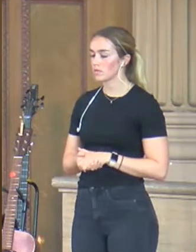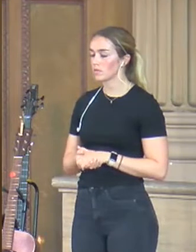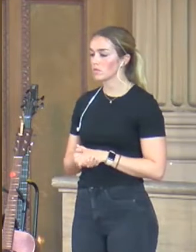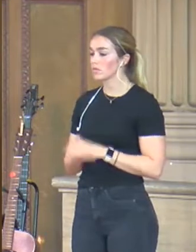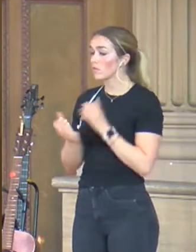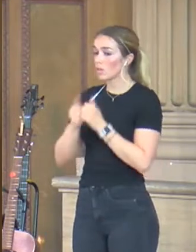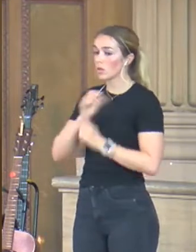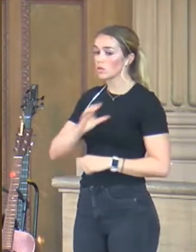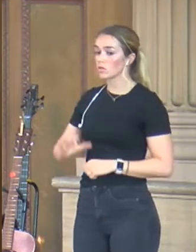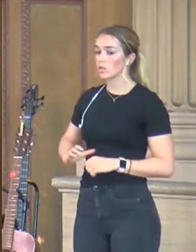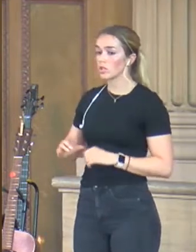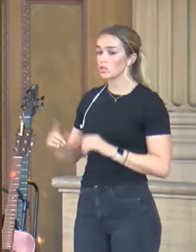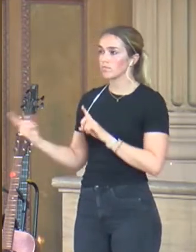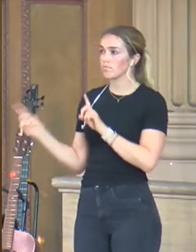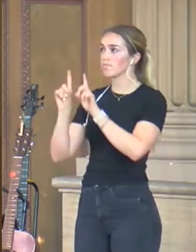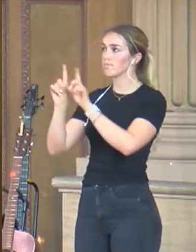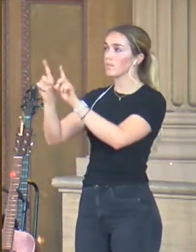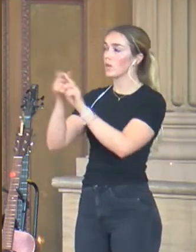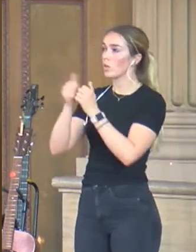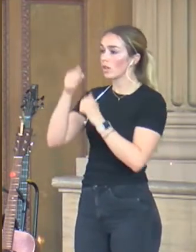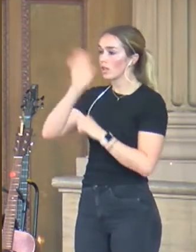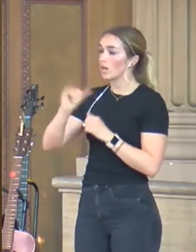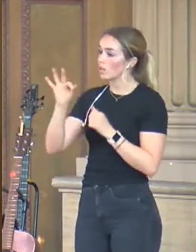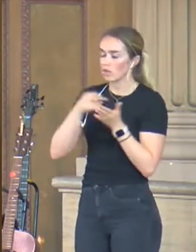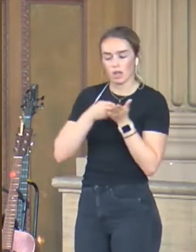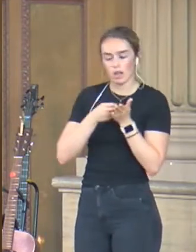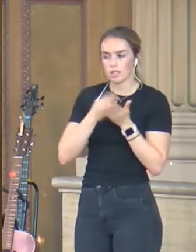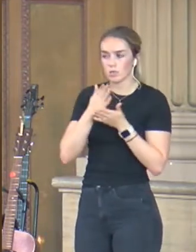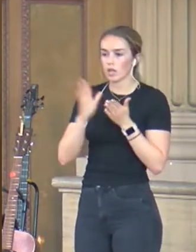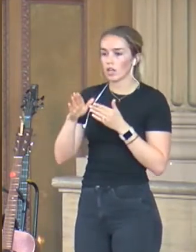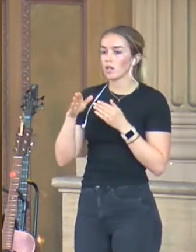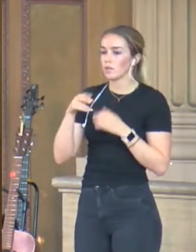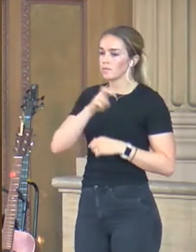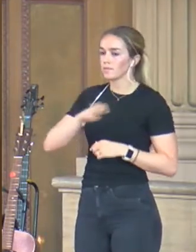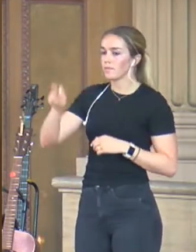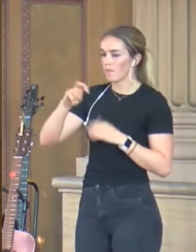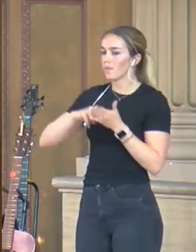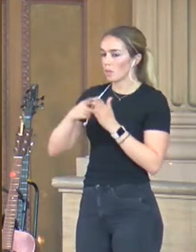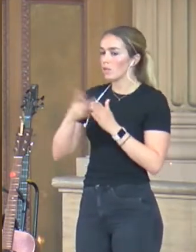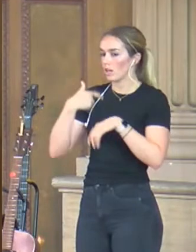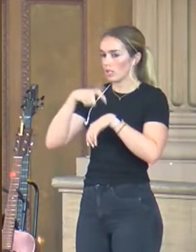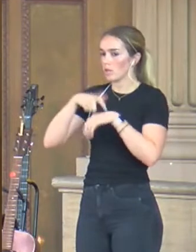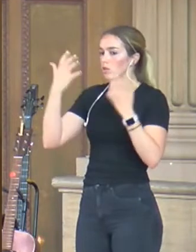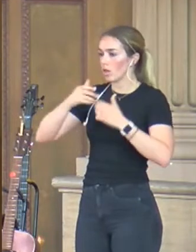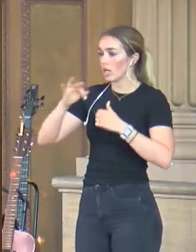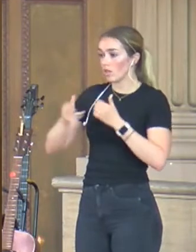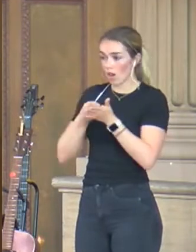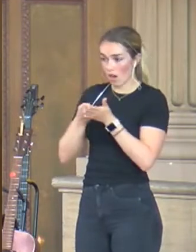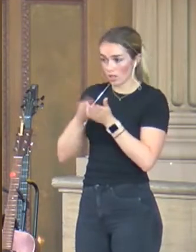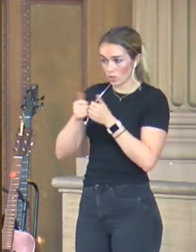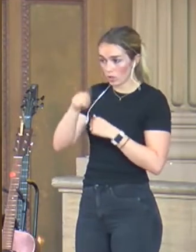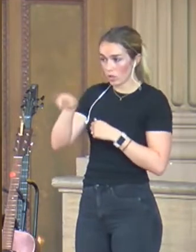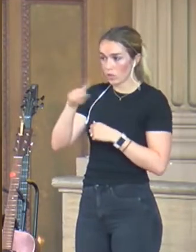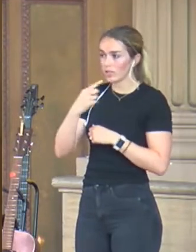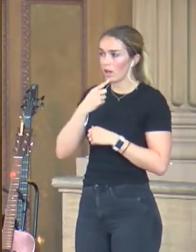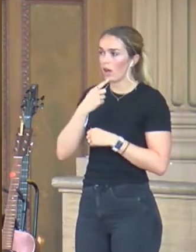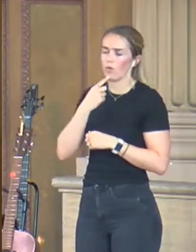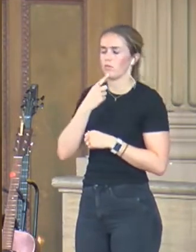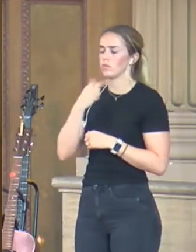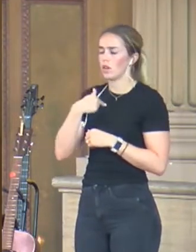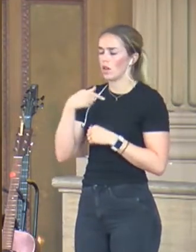And most Christians who've walked with God for a long time, if they're honest, will tell you that part of their journey has been journeying through darkness. And many, if they're honest, will say, I'm there